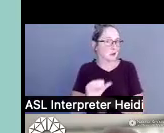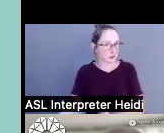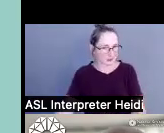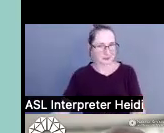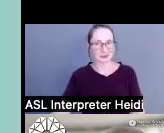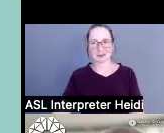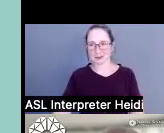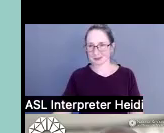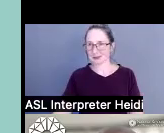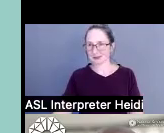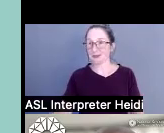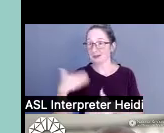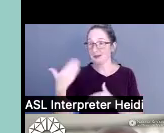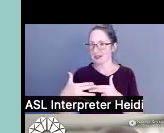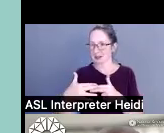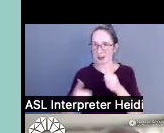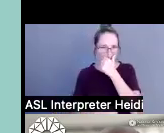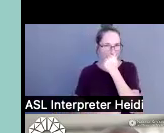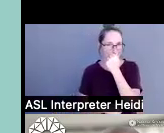slide, please.